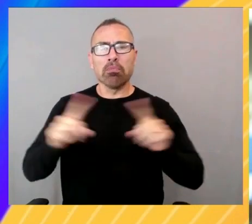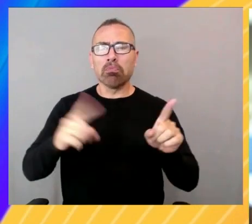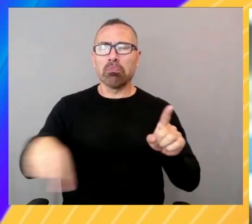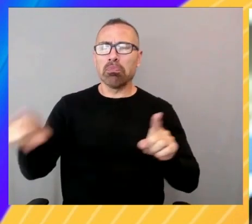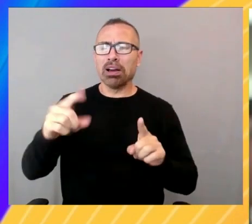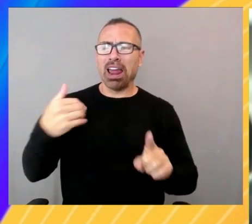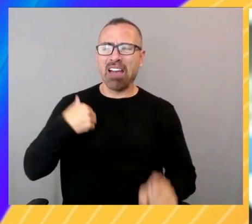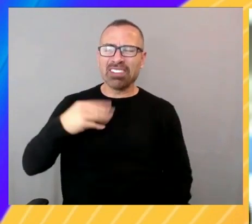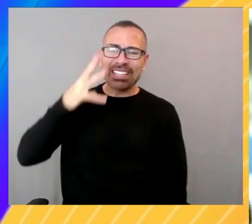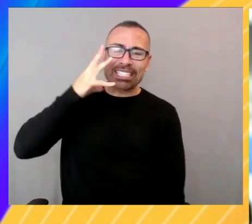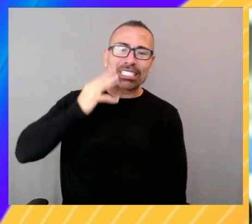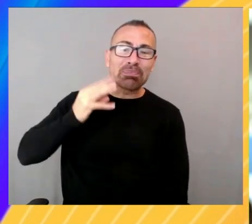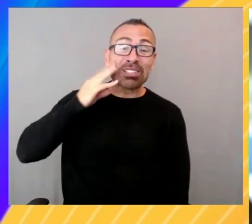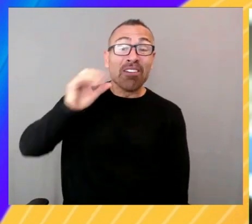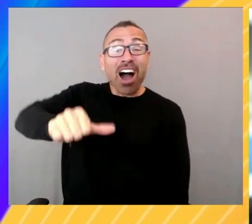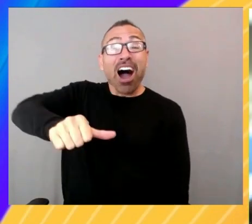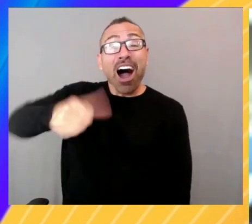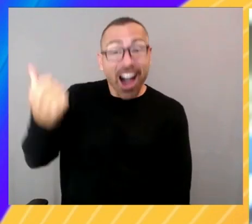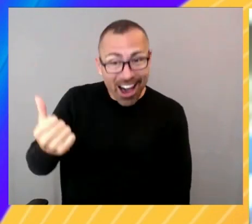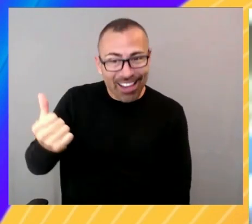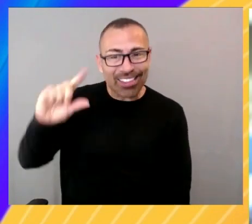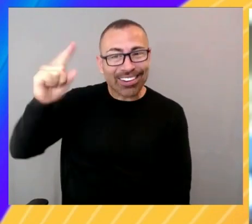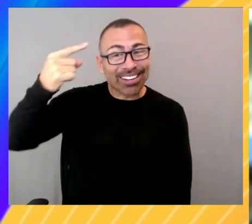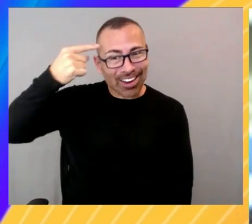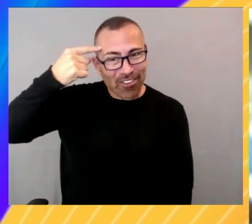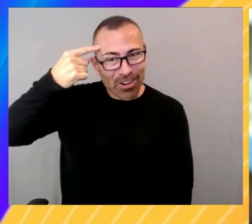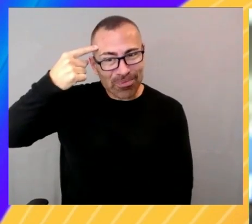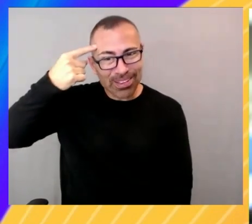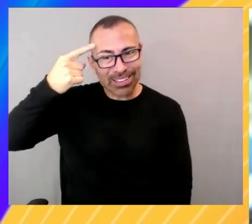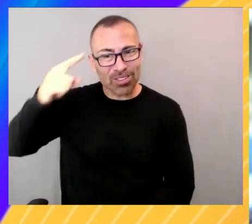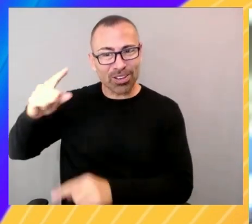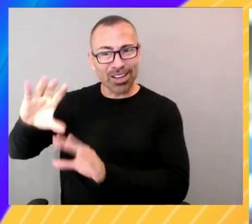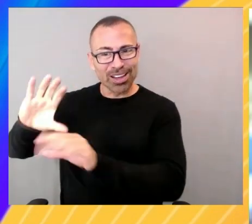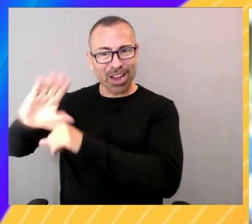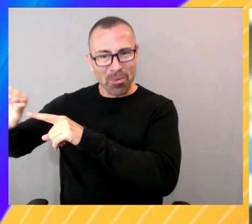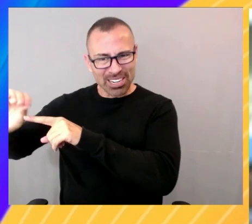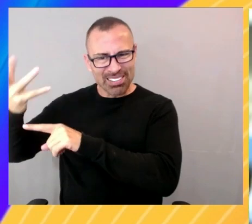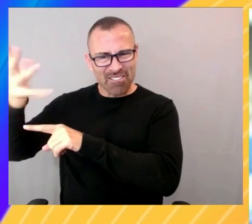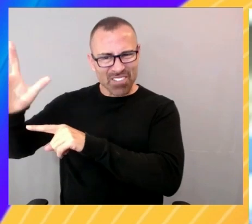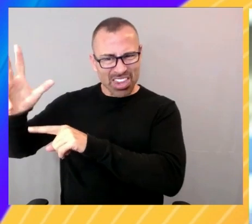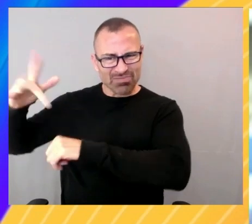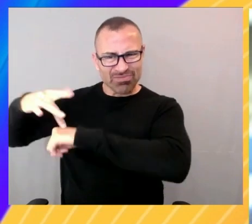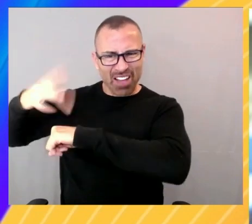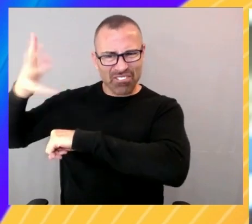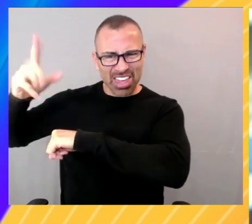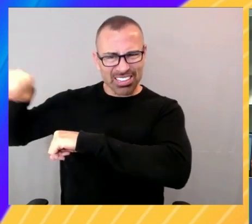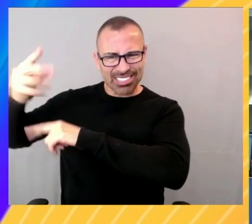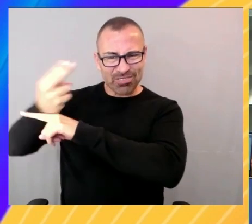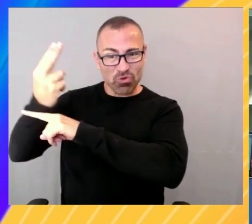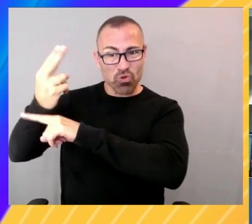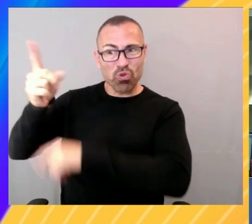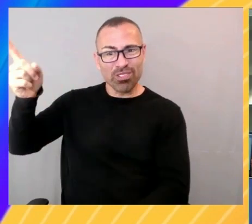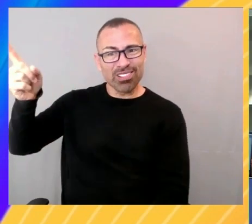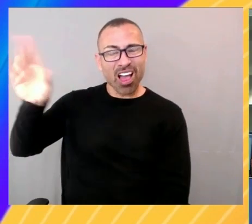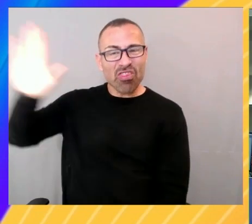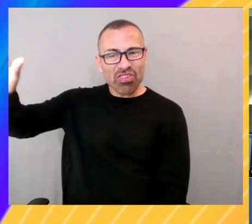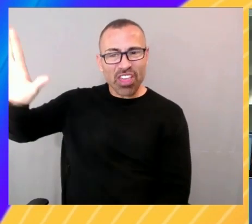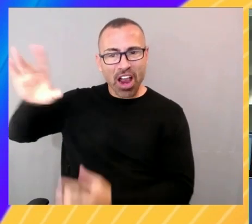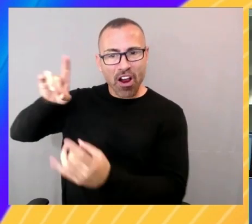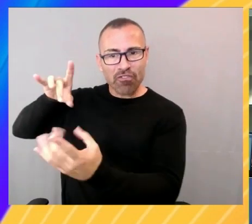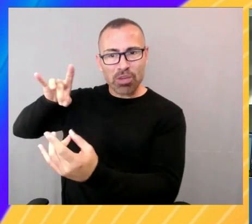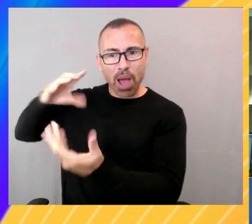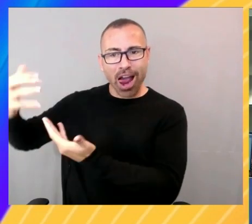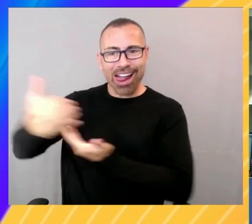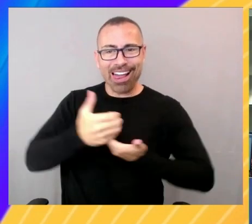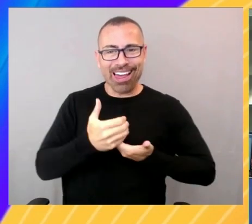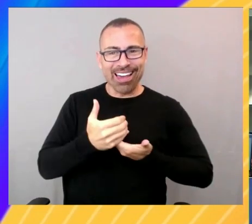that came before you, having that feedback, those best practices from folks like yourself and your team baked into those services,